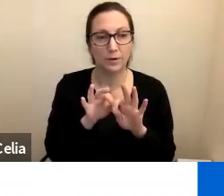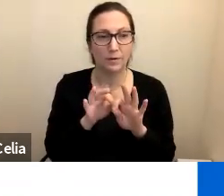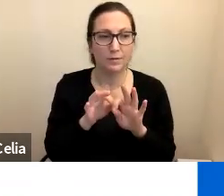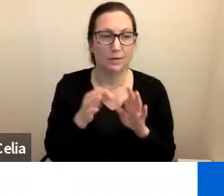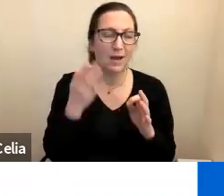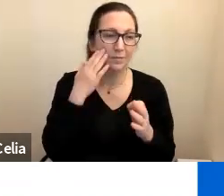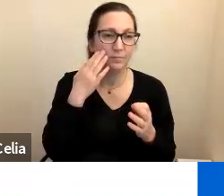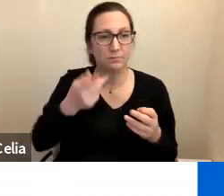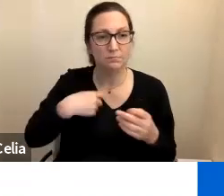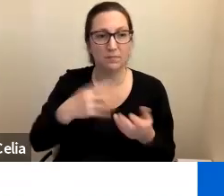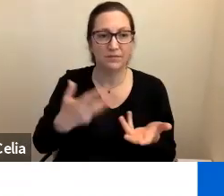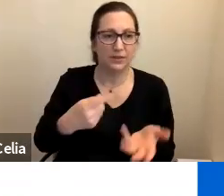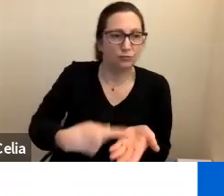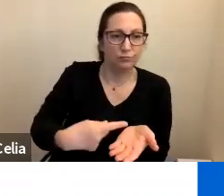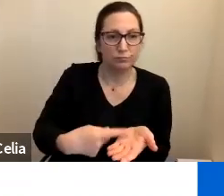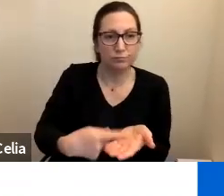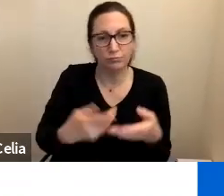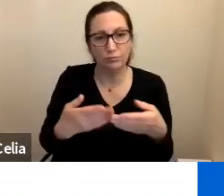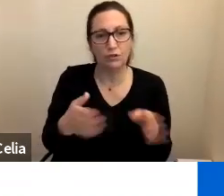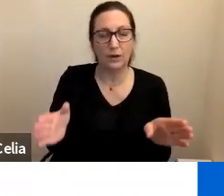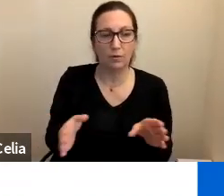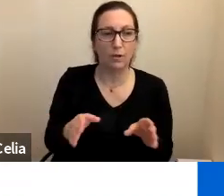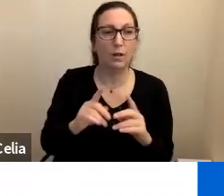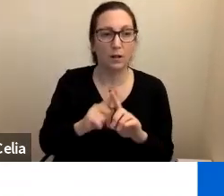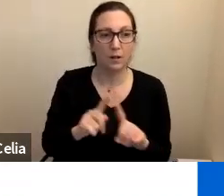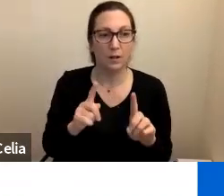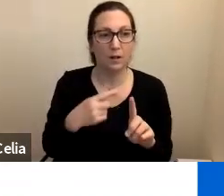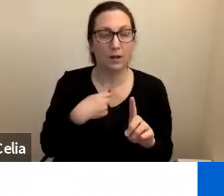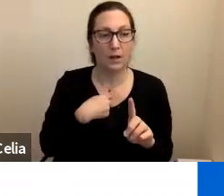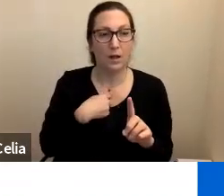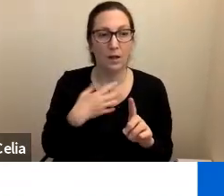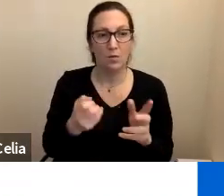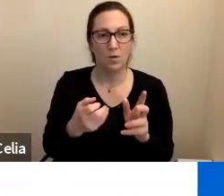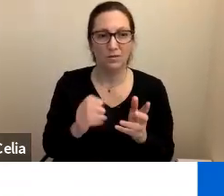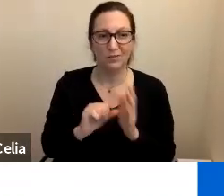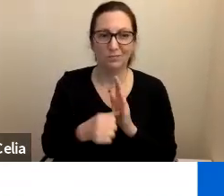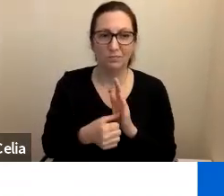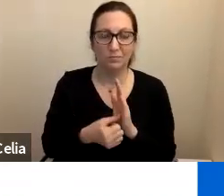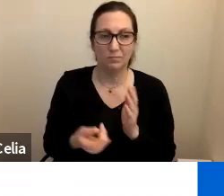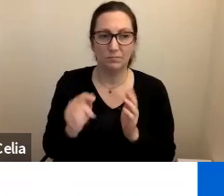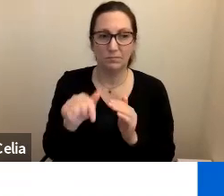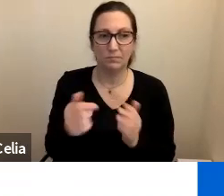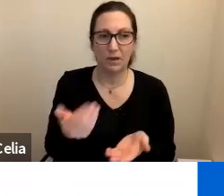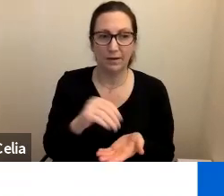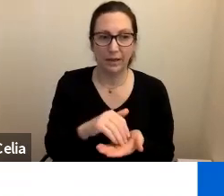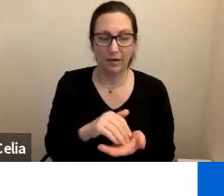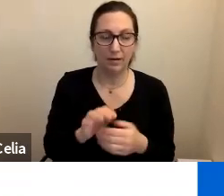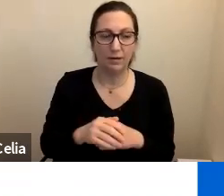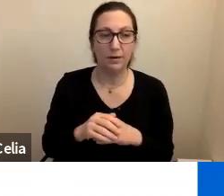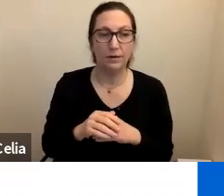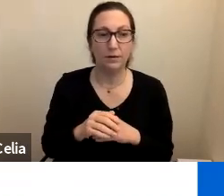it generally speaking, but I want to lift this up again, that as we're